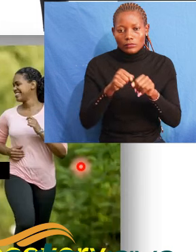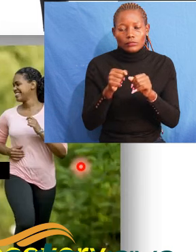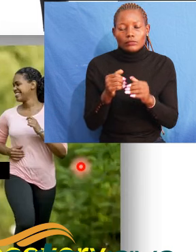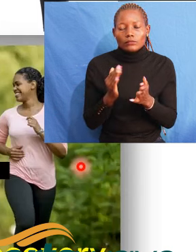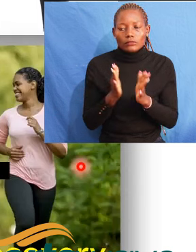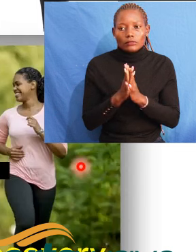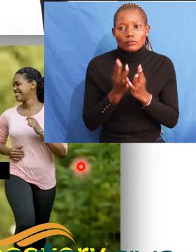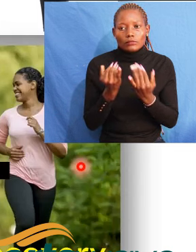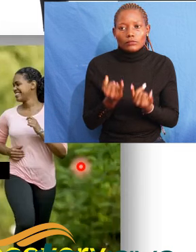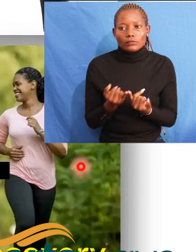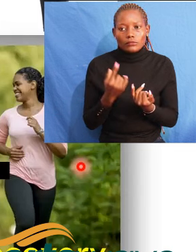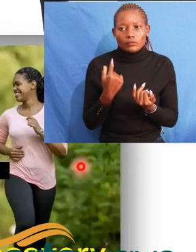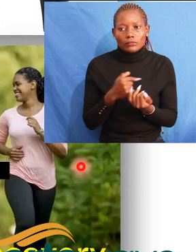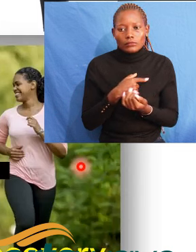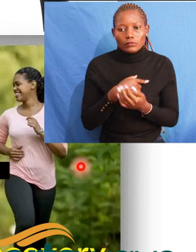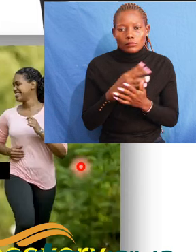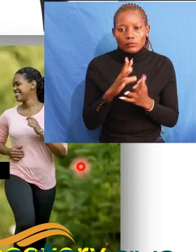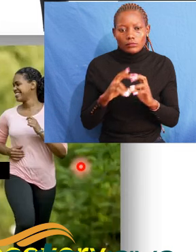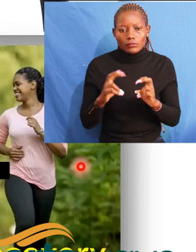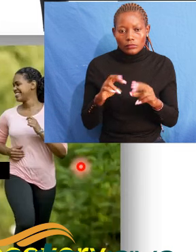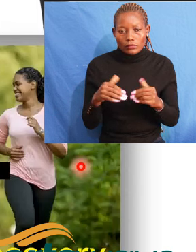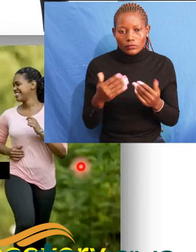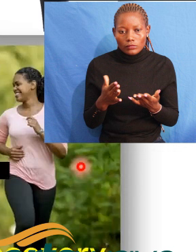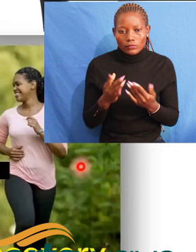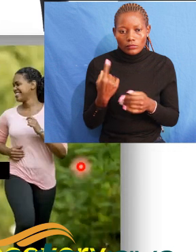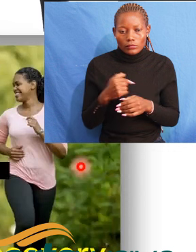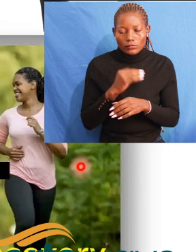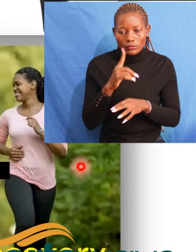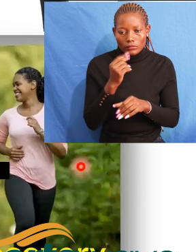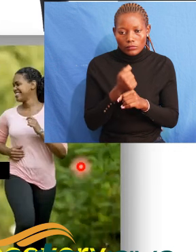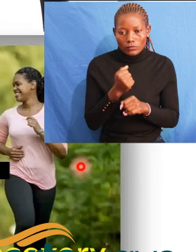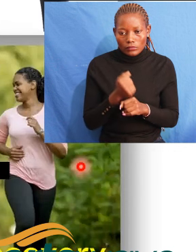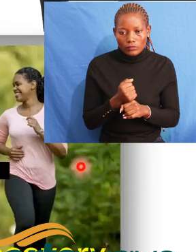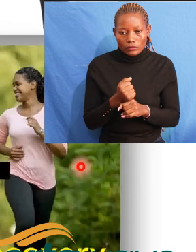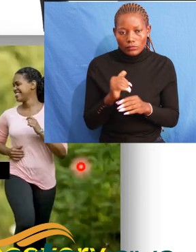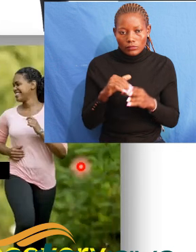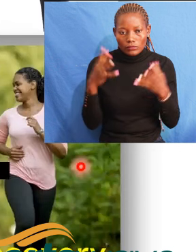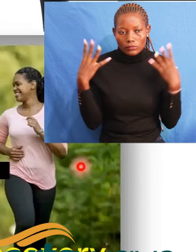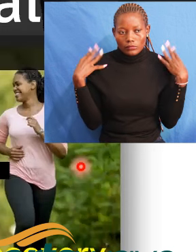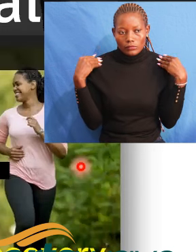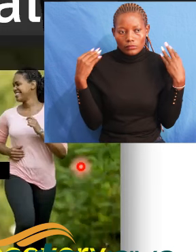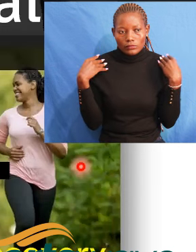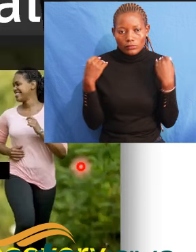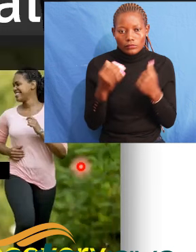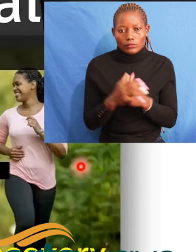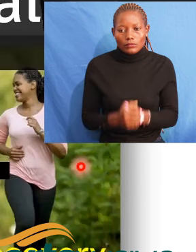And now we look at how we should do them in the practical settings.